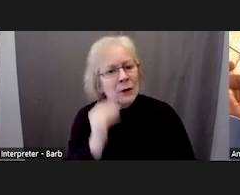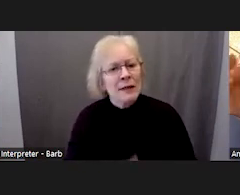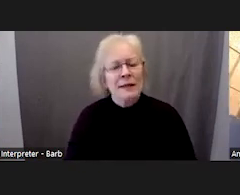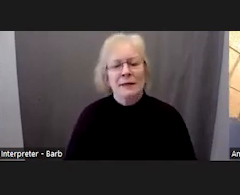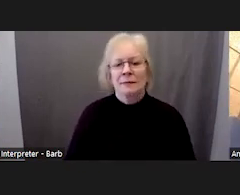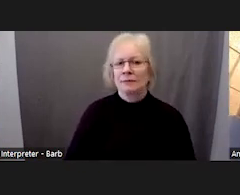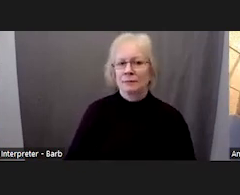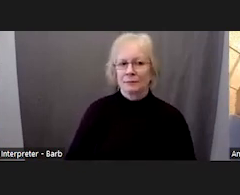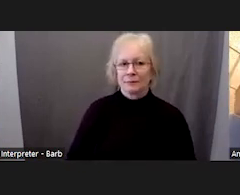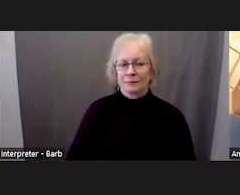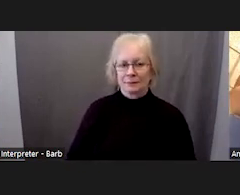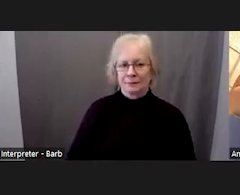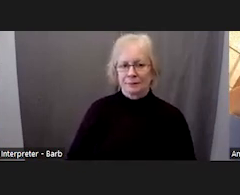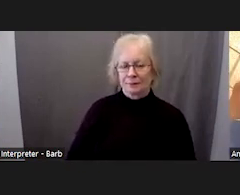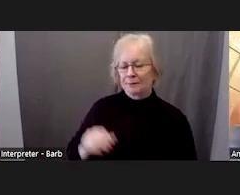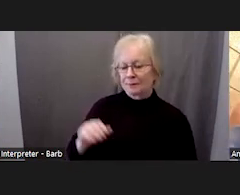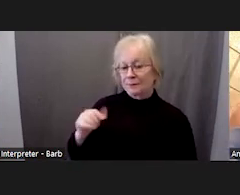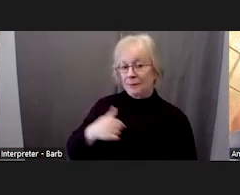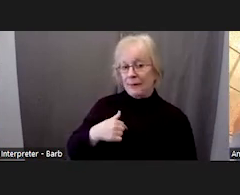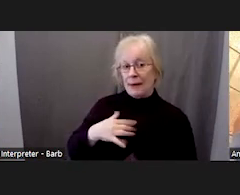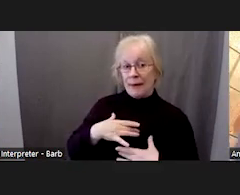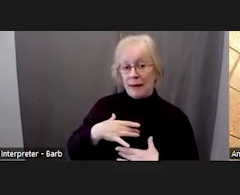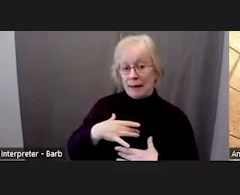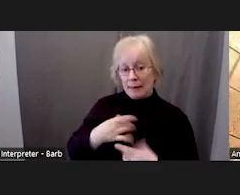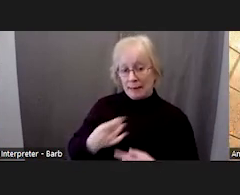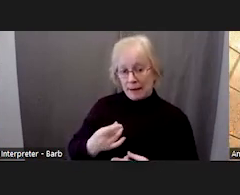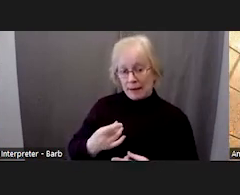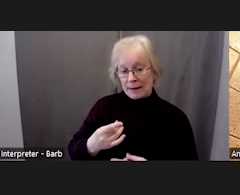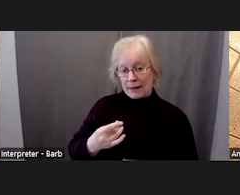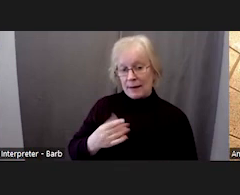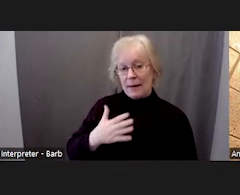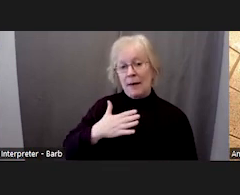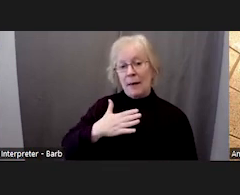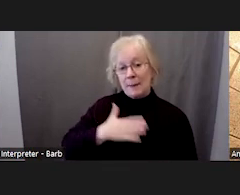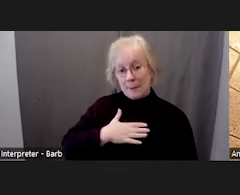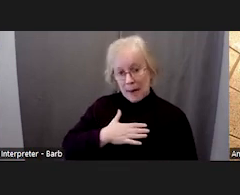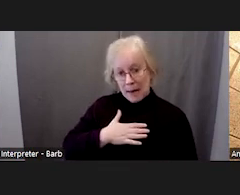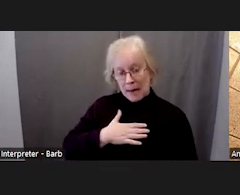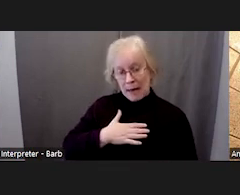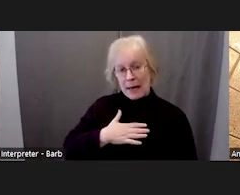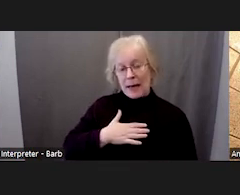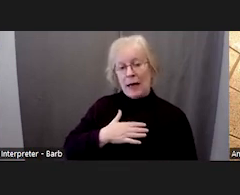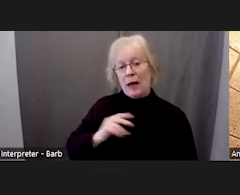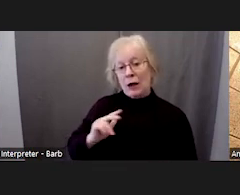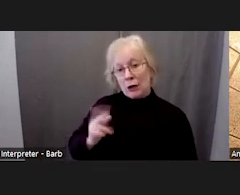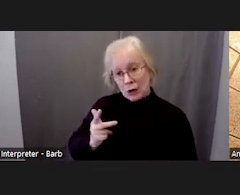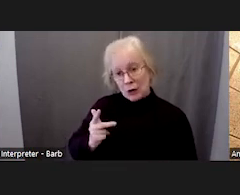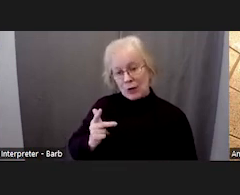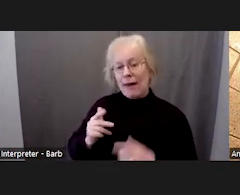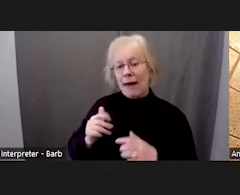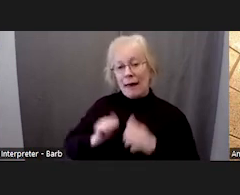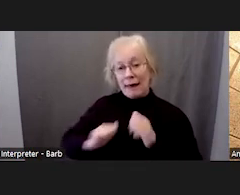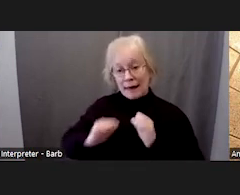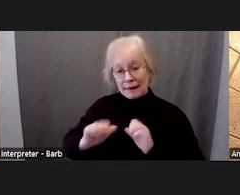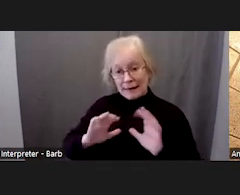I like my third acting classes. So hard